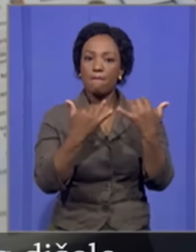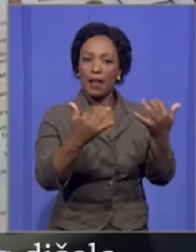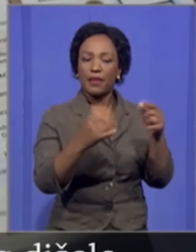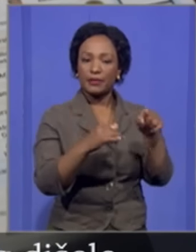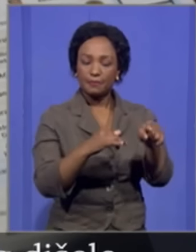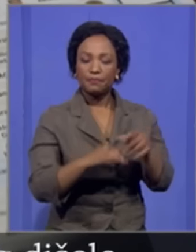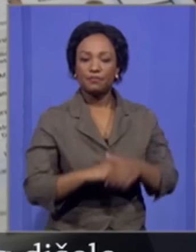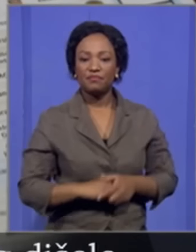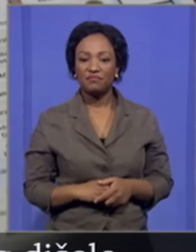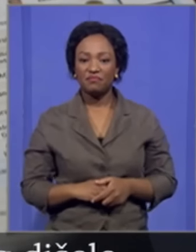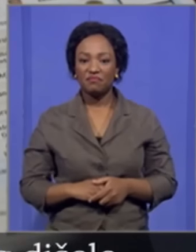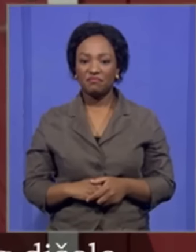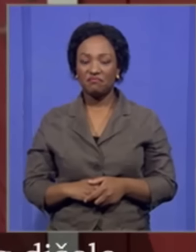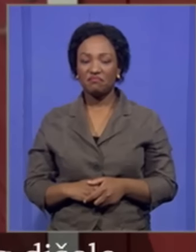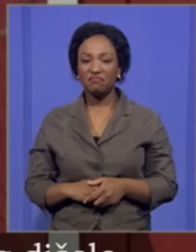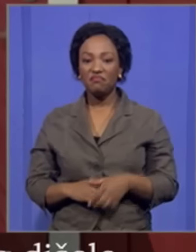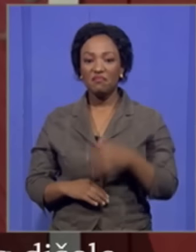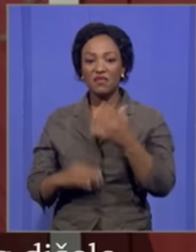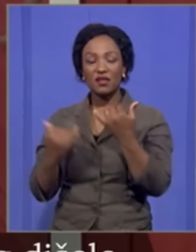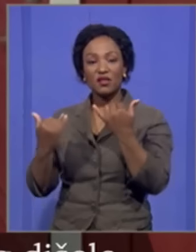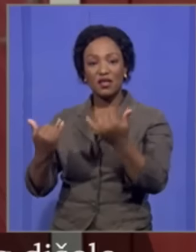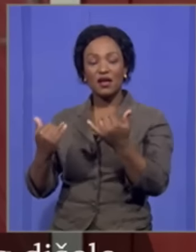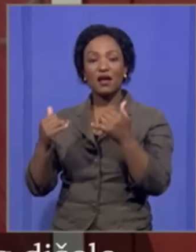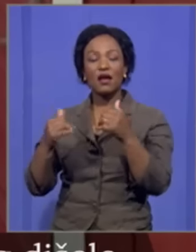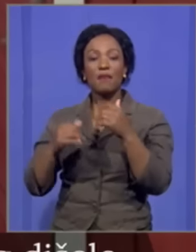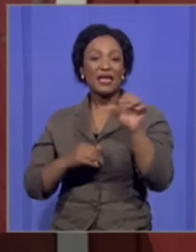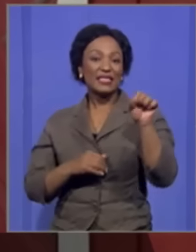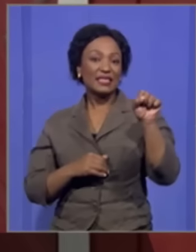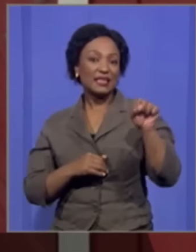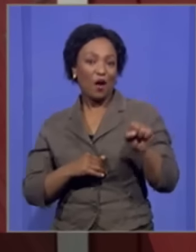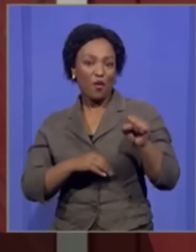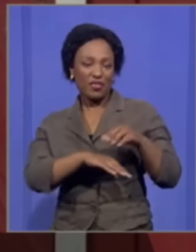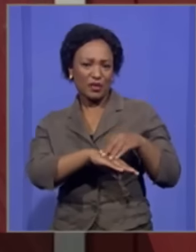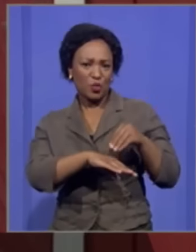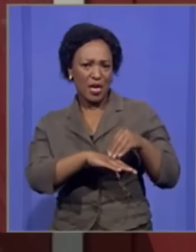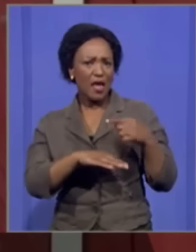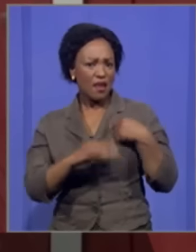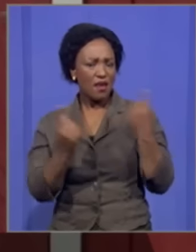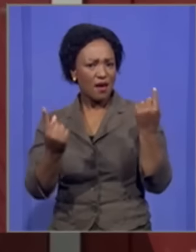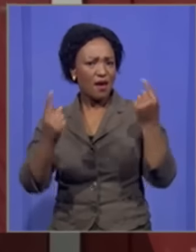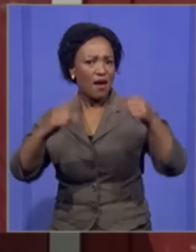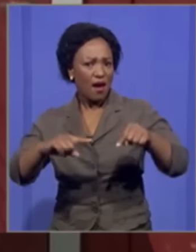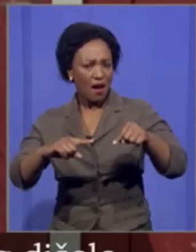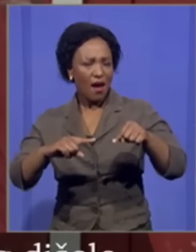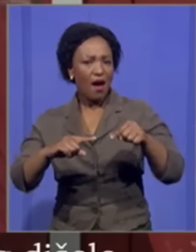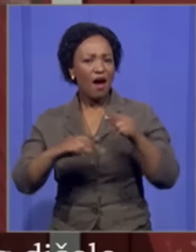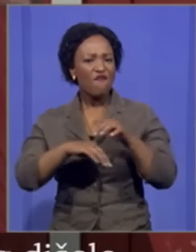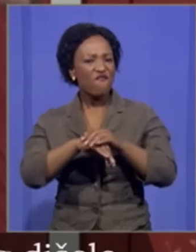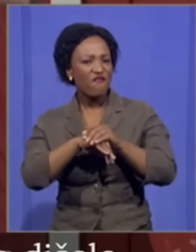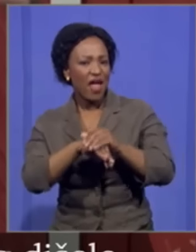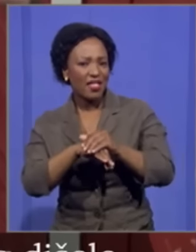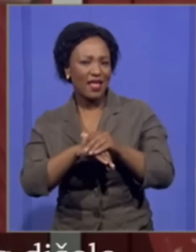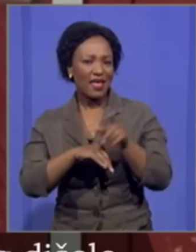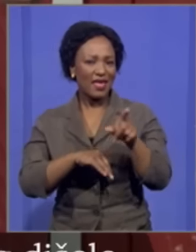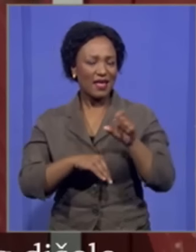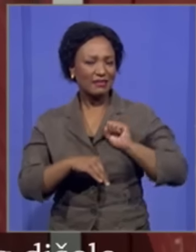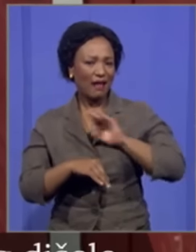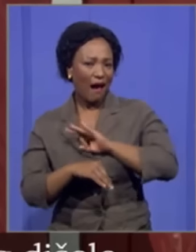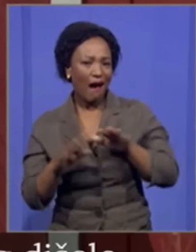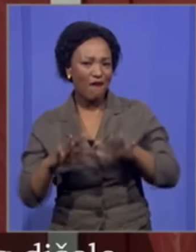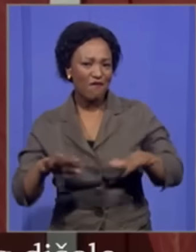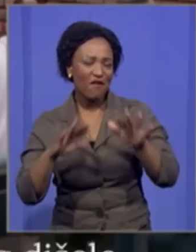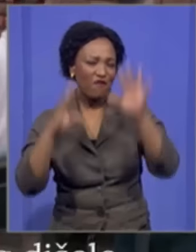bosetšhaba. Today I voted in our national election from Stockholm, Sweden. I was welcomed by friendly staff at the embassy who were all smiles and really made